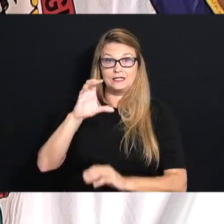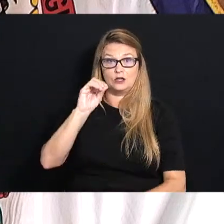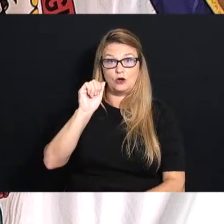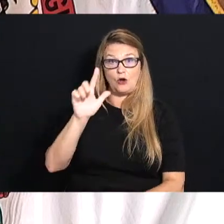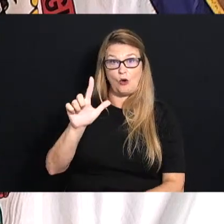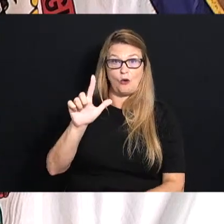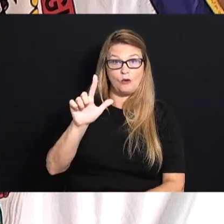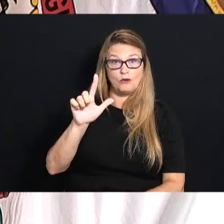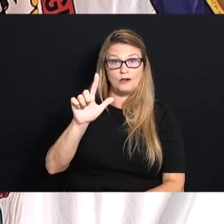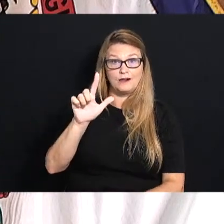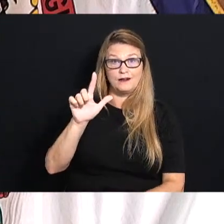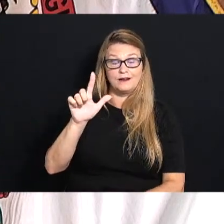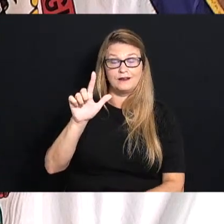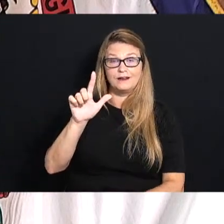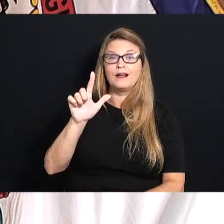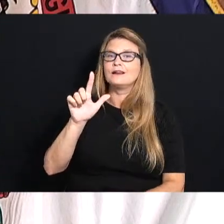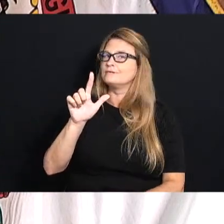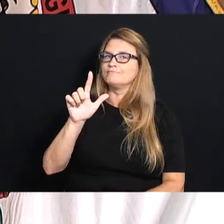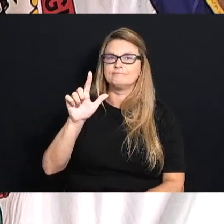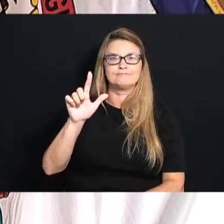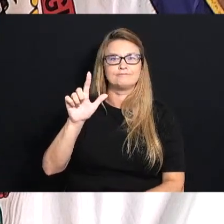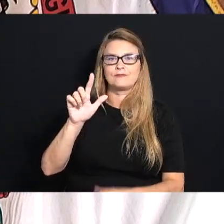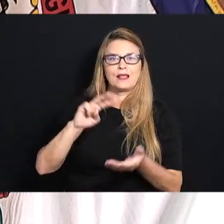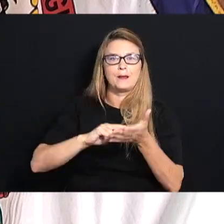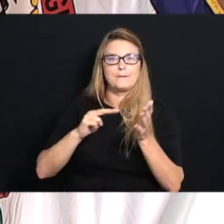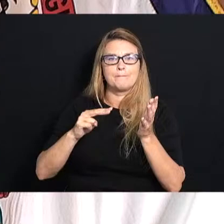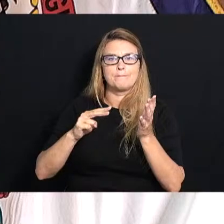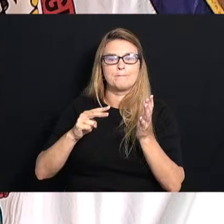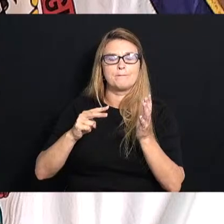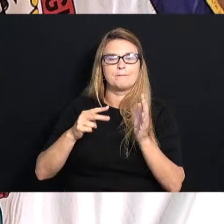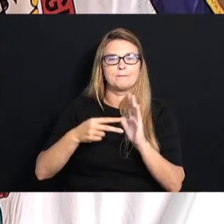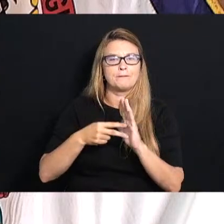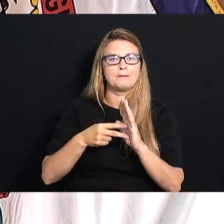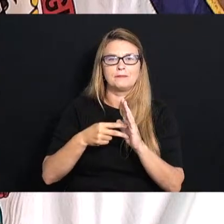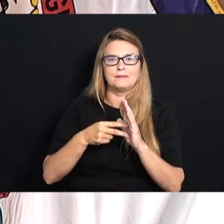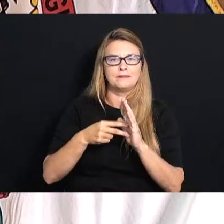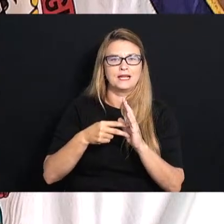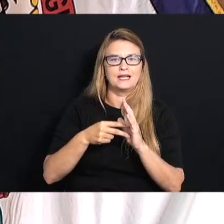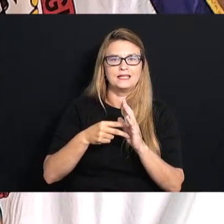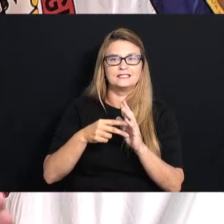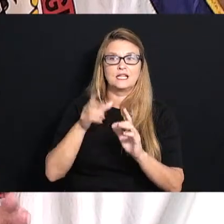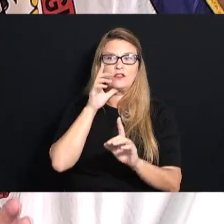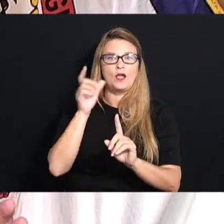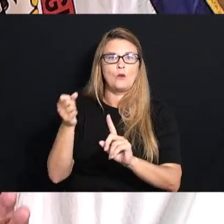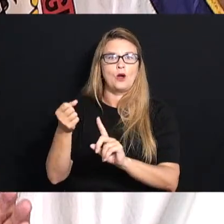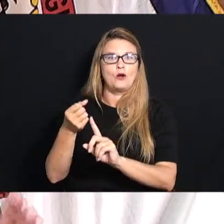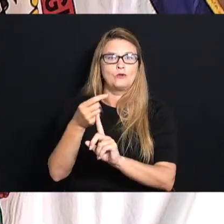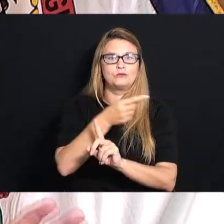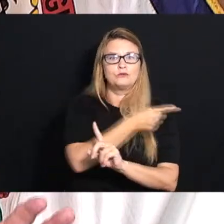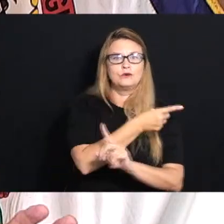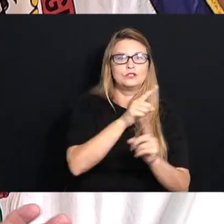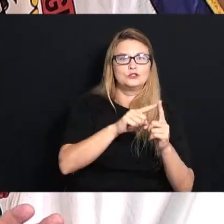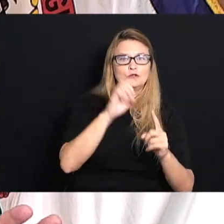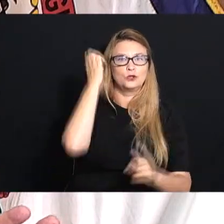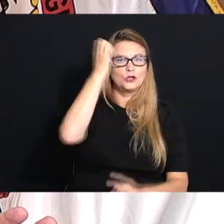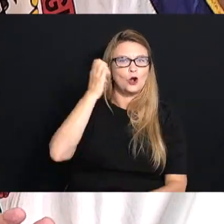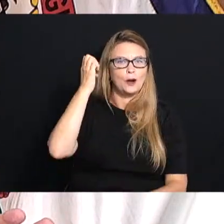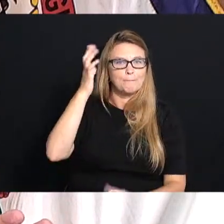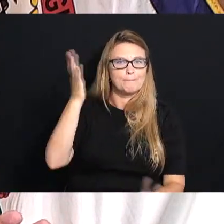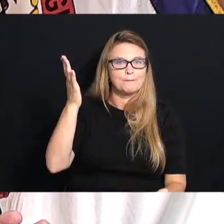China, those would probably, a lot of those would be diverted maybe over to Europe.